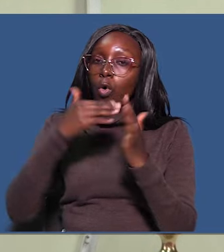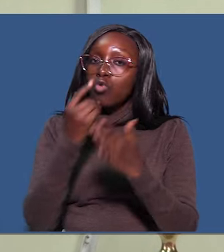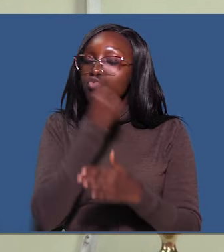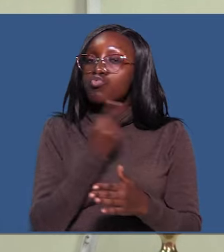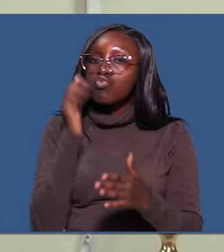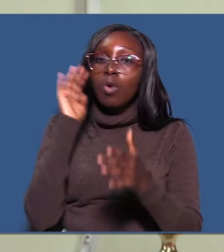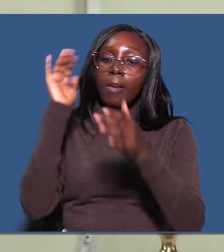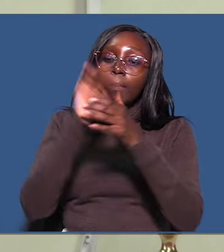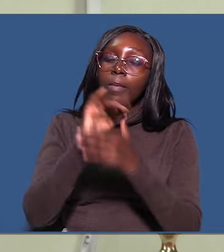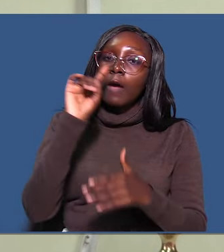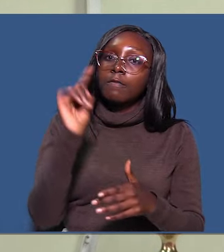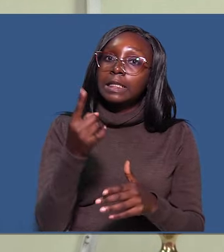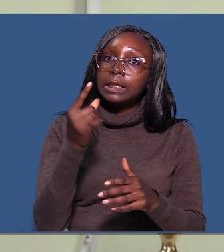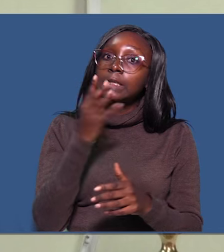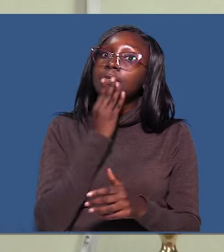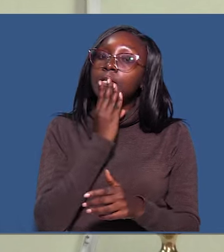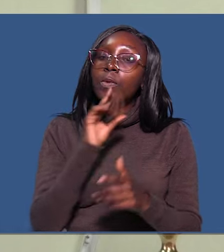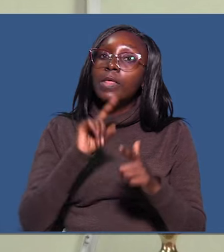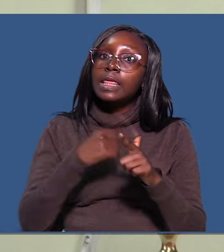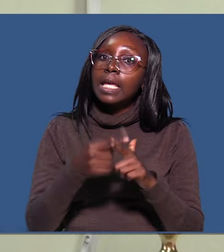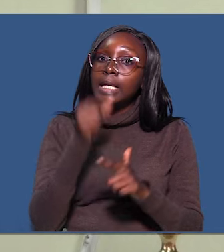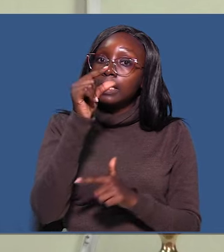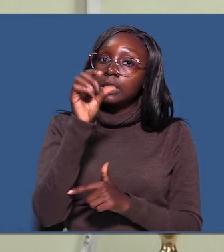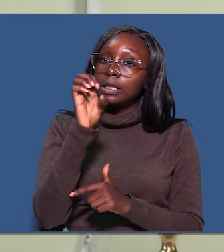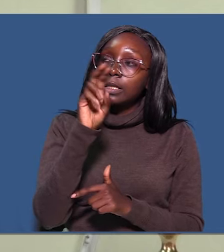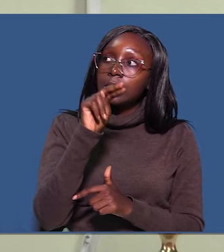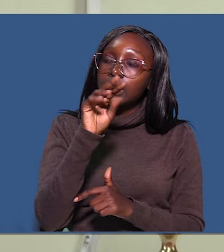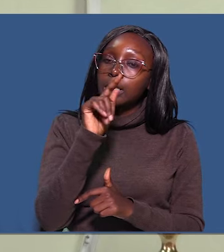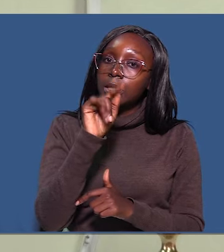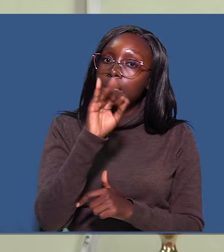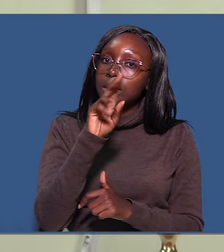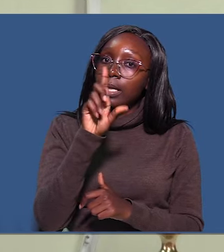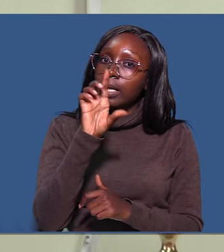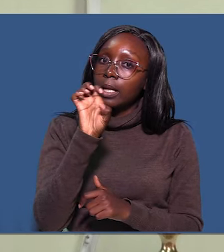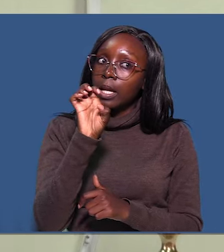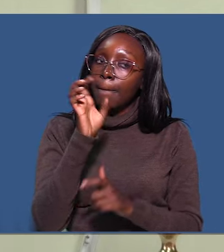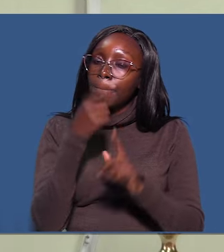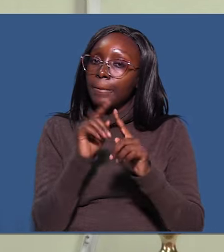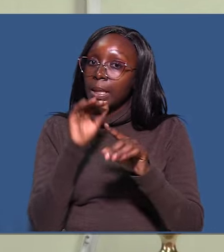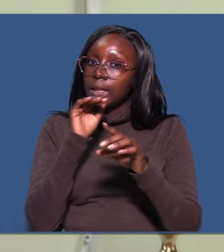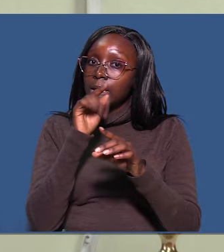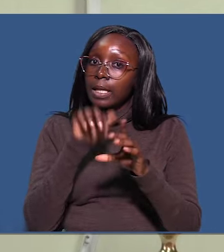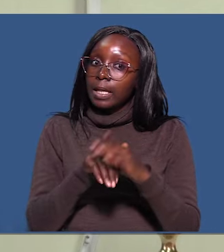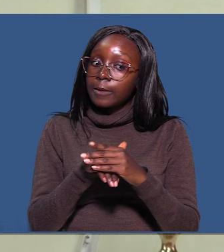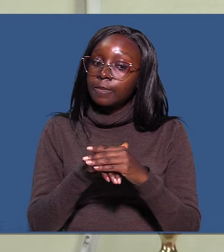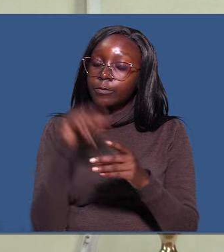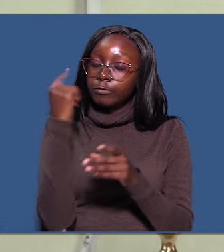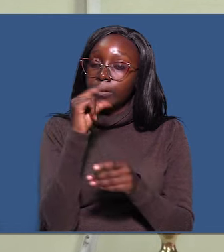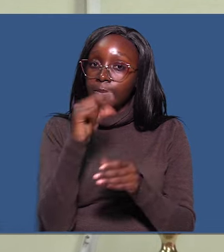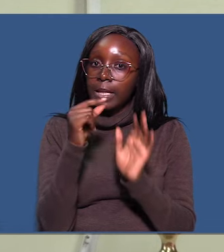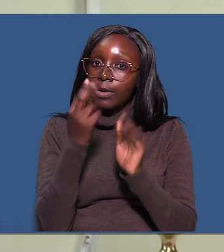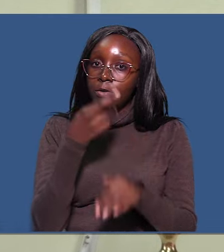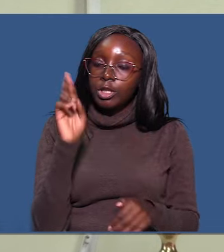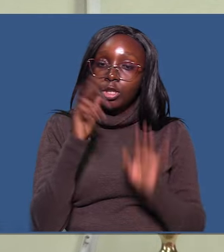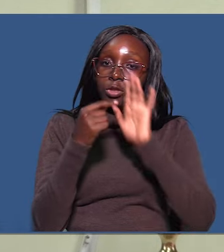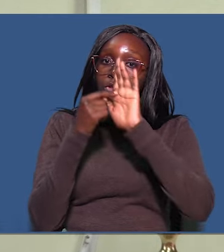Jew, then to the Gentile. For in the gospel, the righteousness of God is revealed, a righteousness that is by